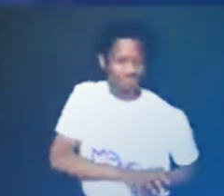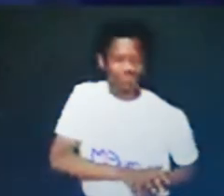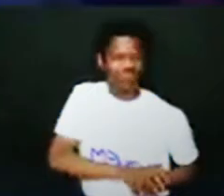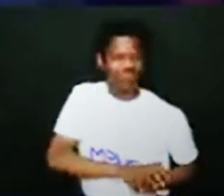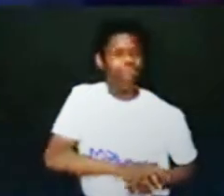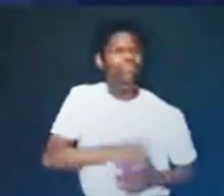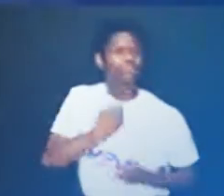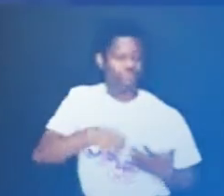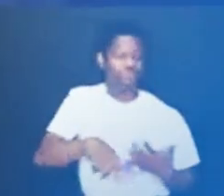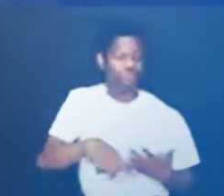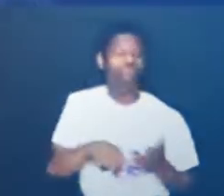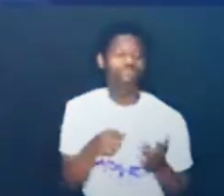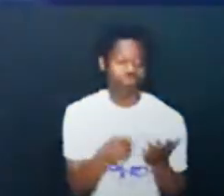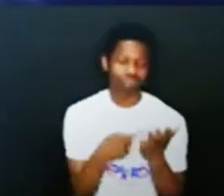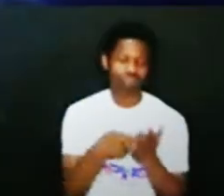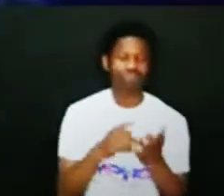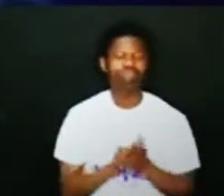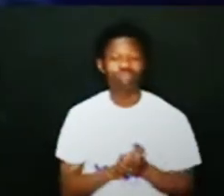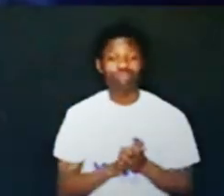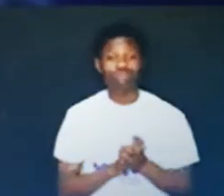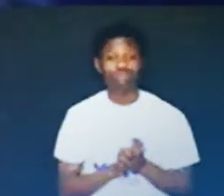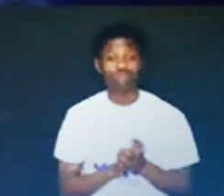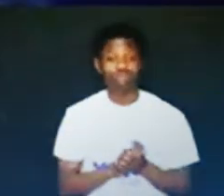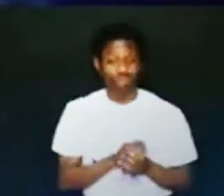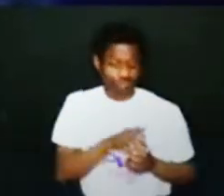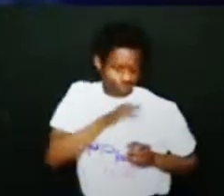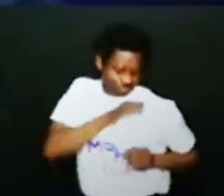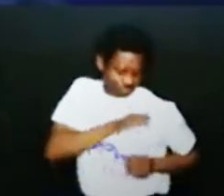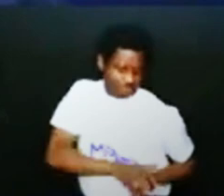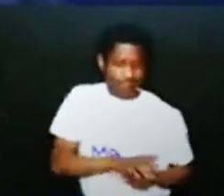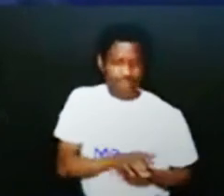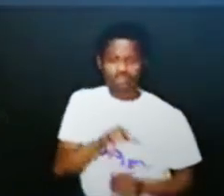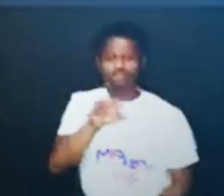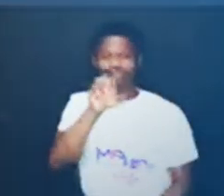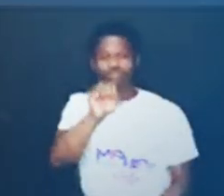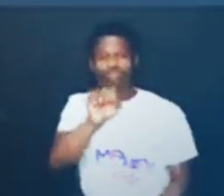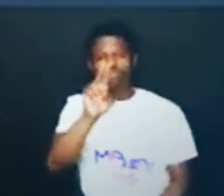bitterness. To suppress is not to subdue.